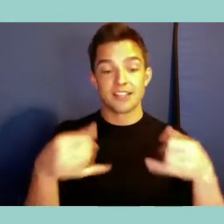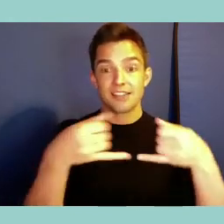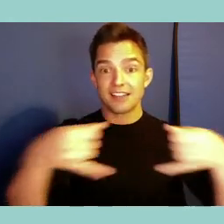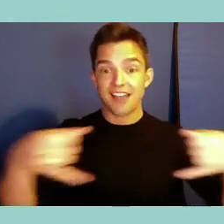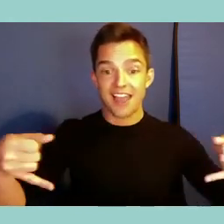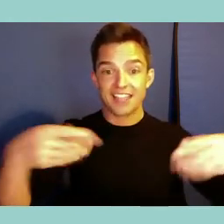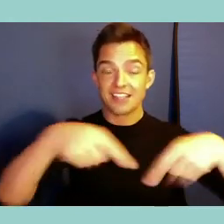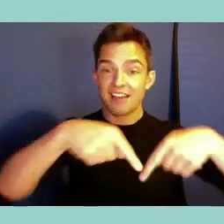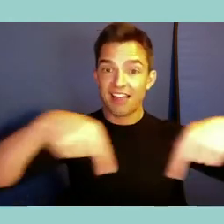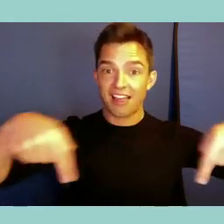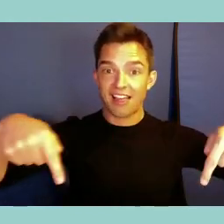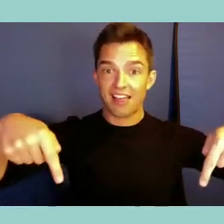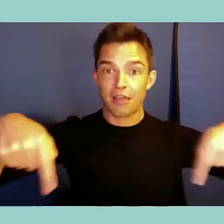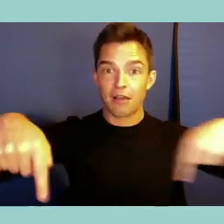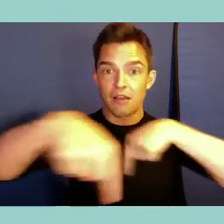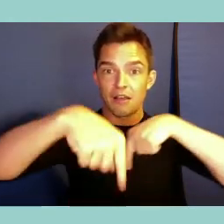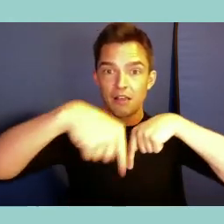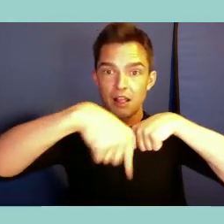them?